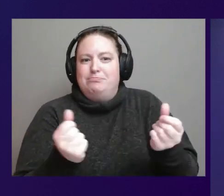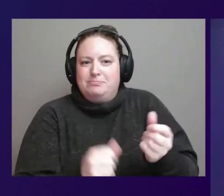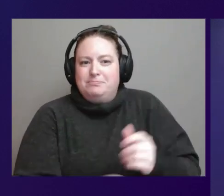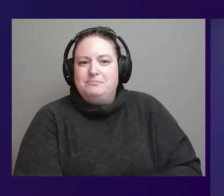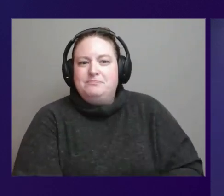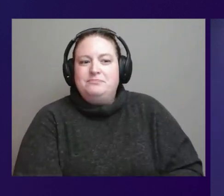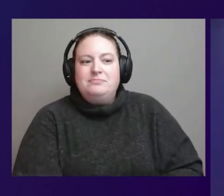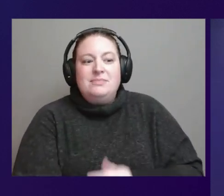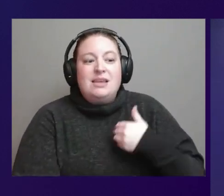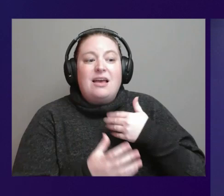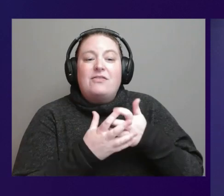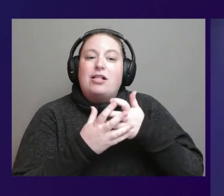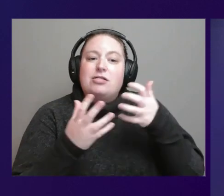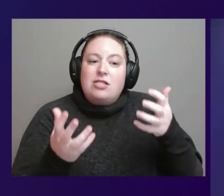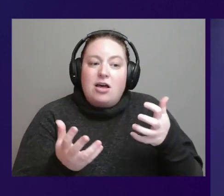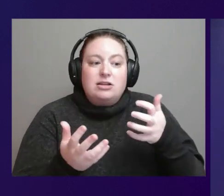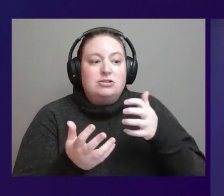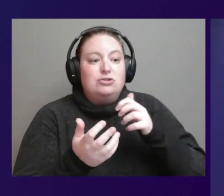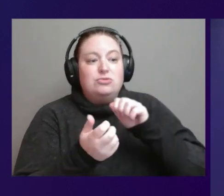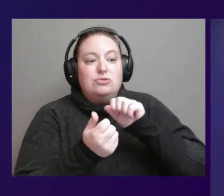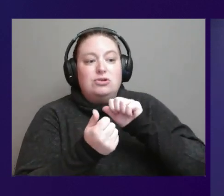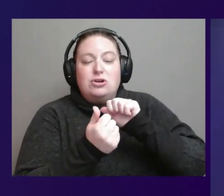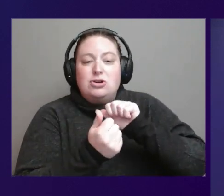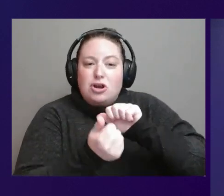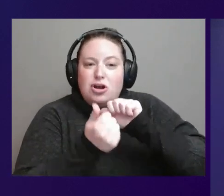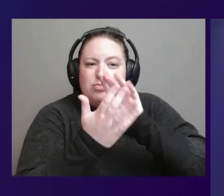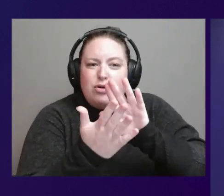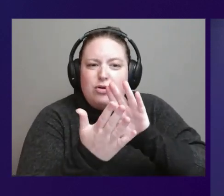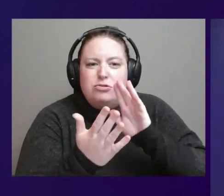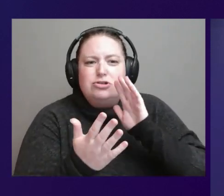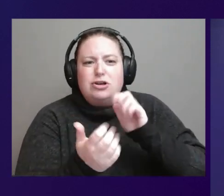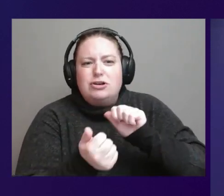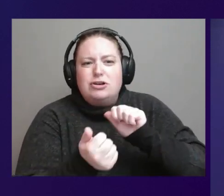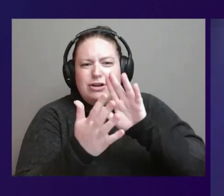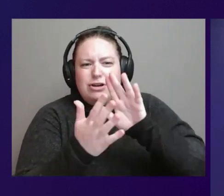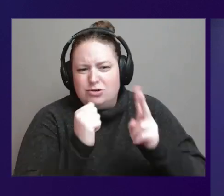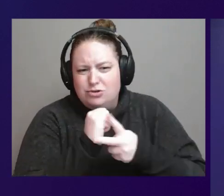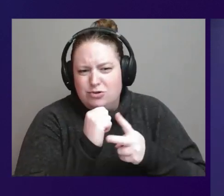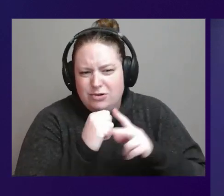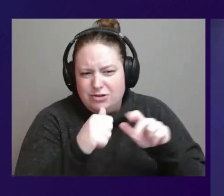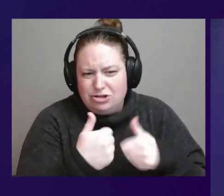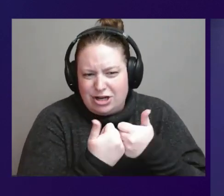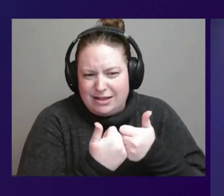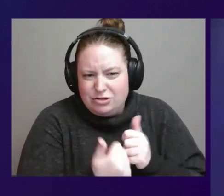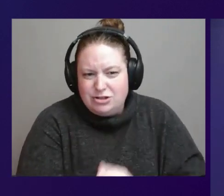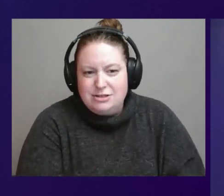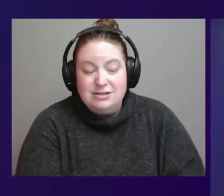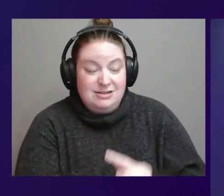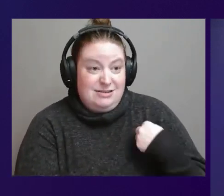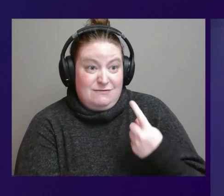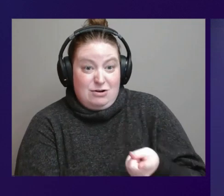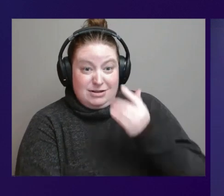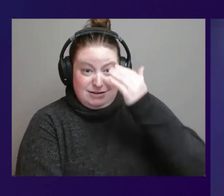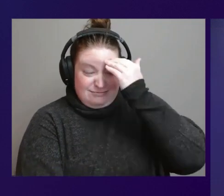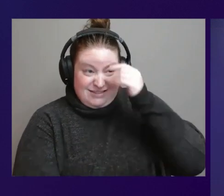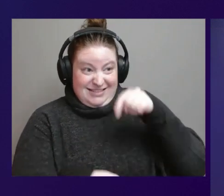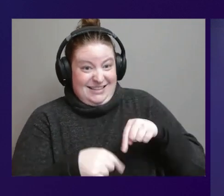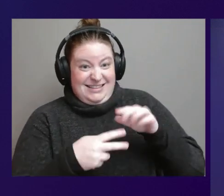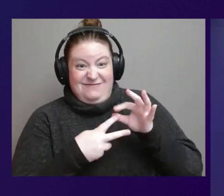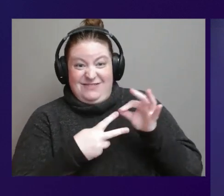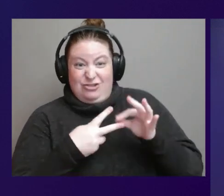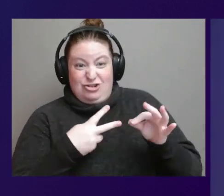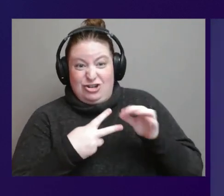lot of ways to approach and address your storage challenges. And so as far as I'm concerned, this is a feature. This is not a